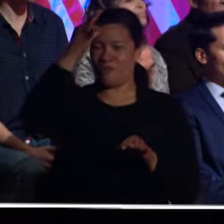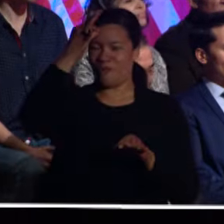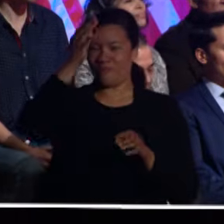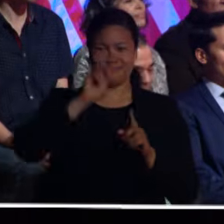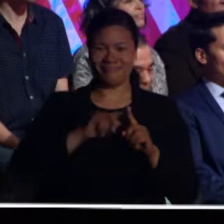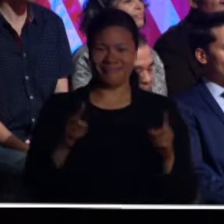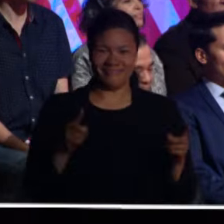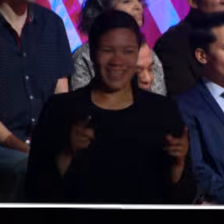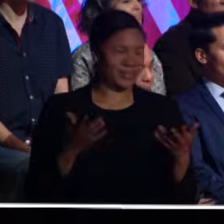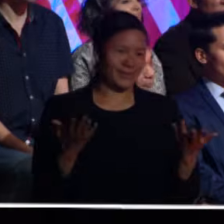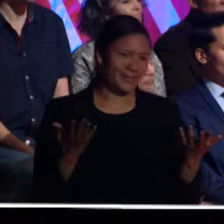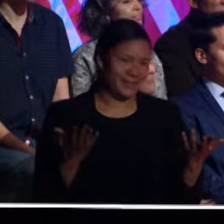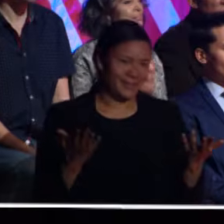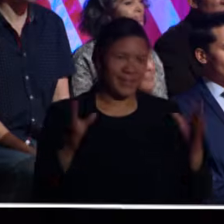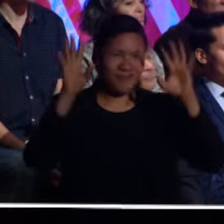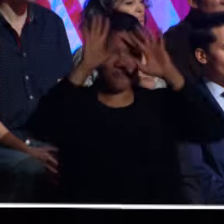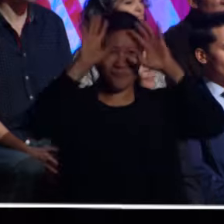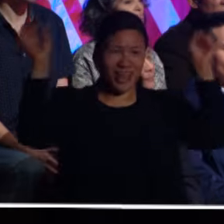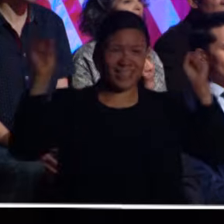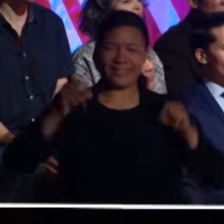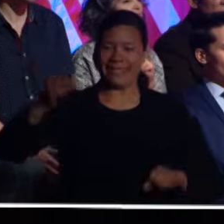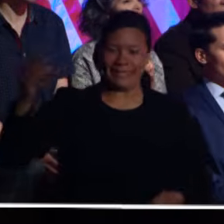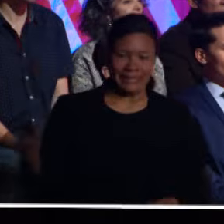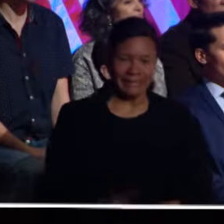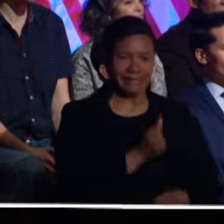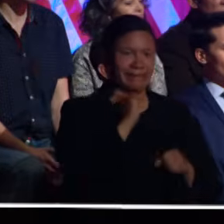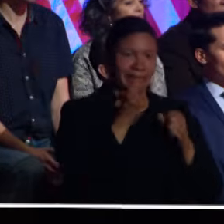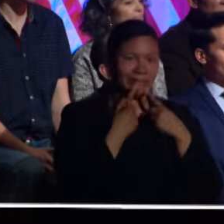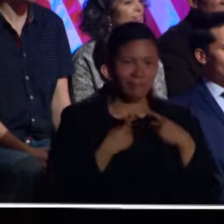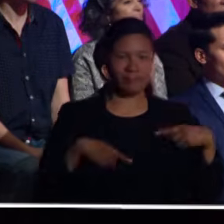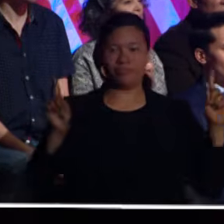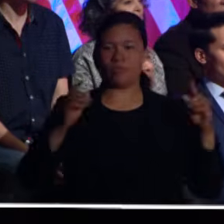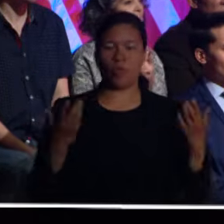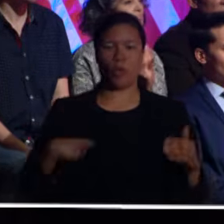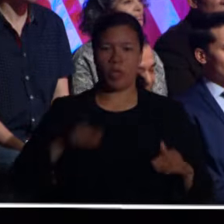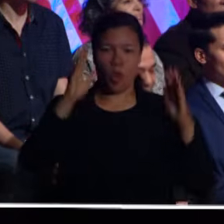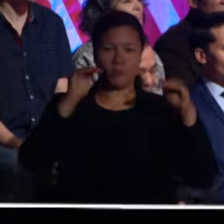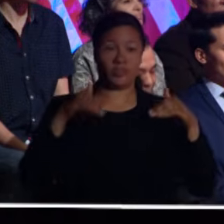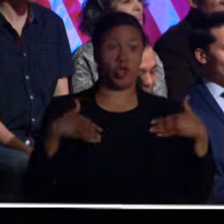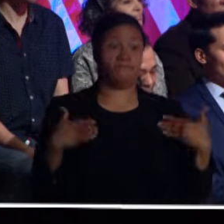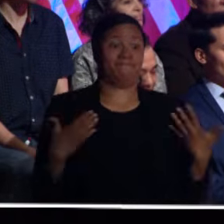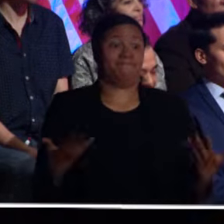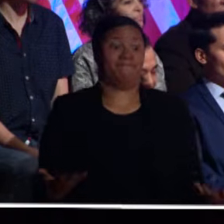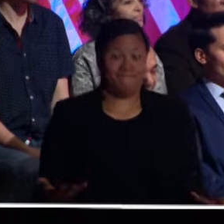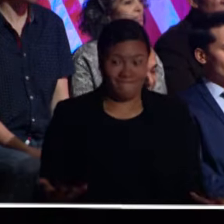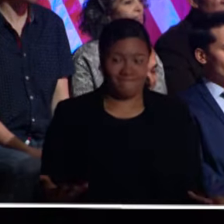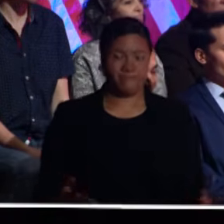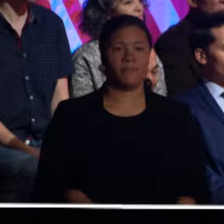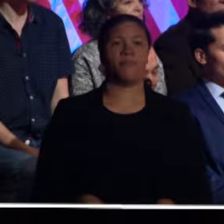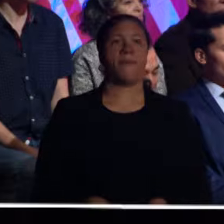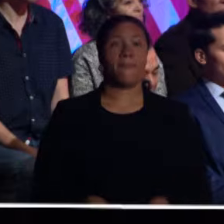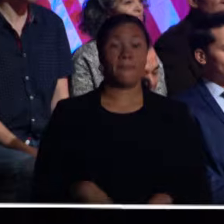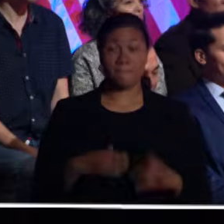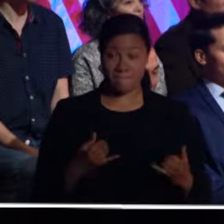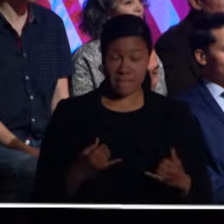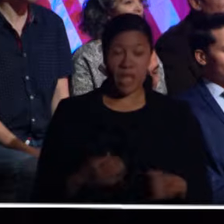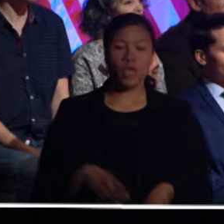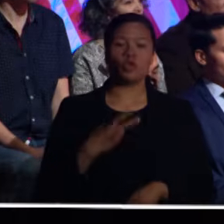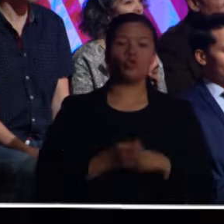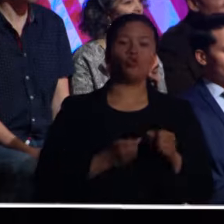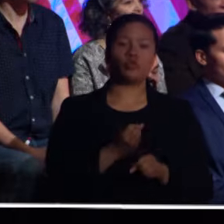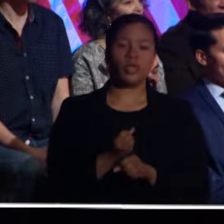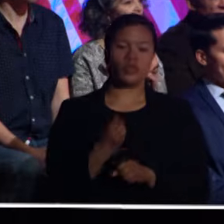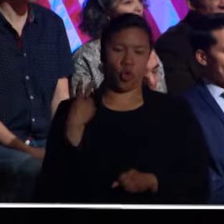didn't quite go as we had hoped for. And so here we are. 2 years ago, at my State of the